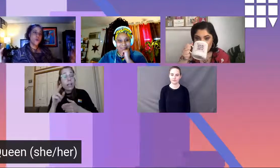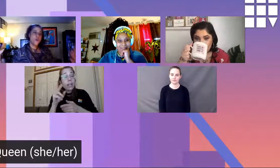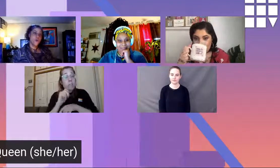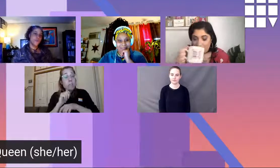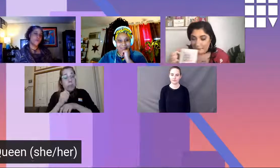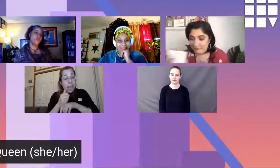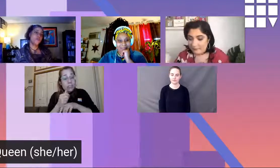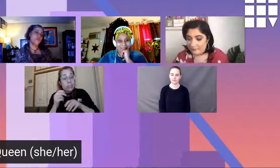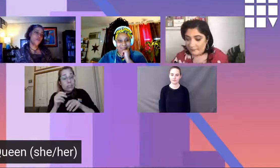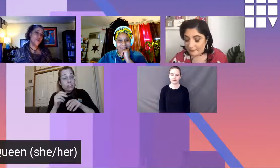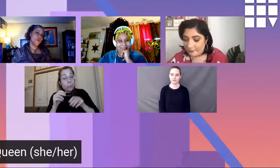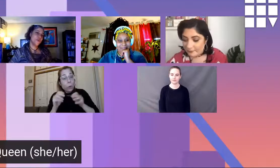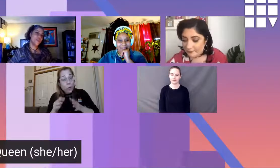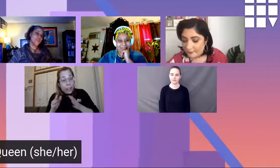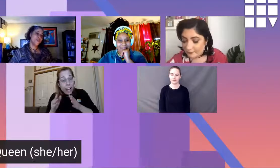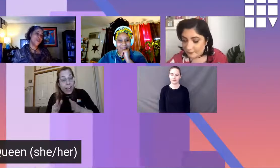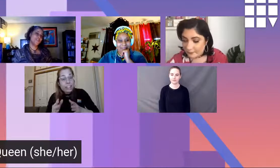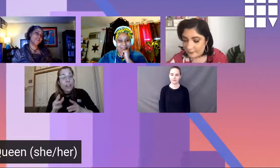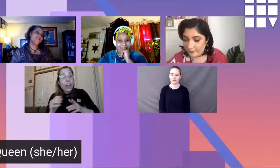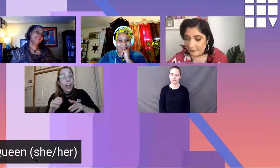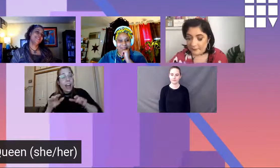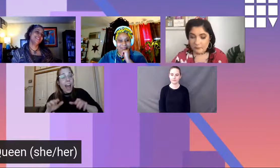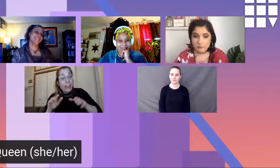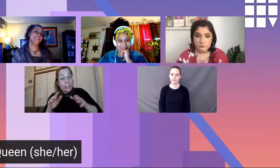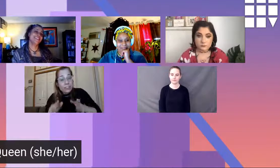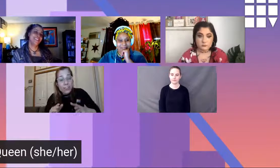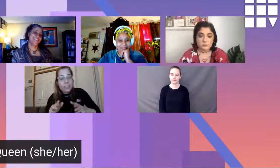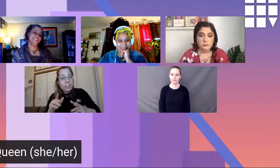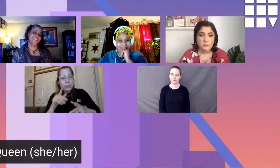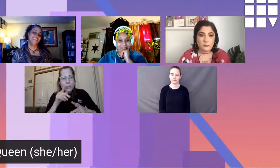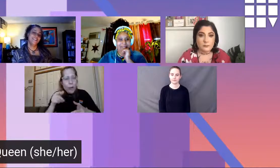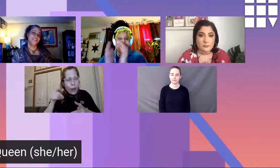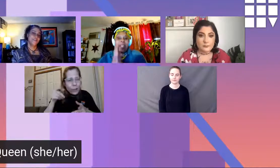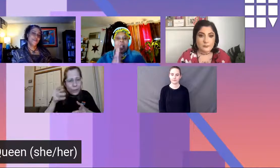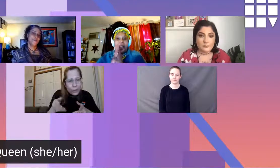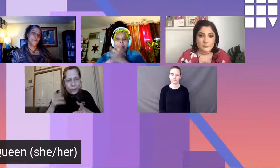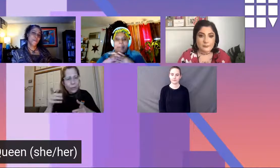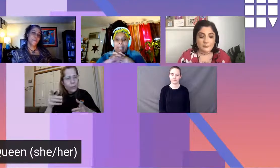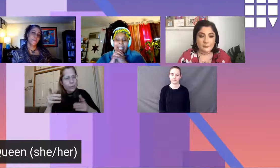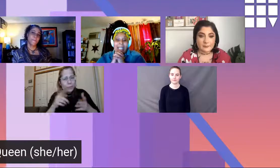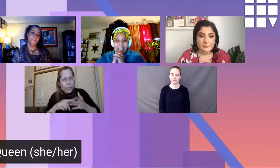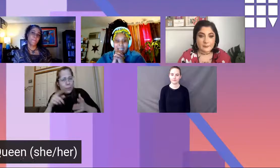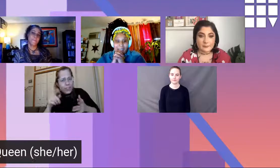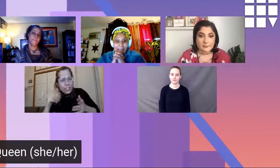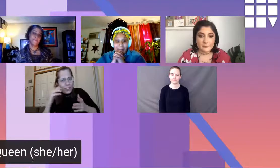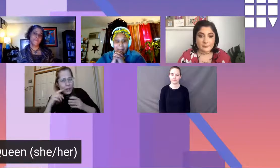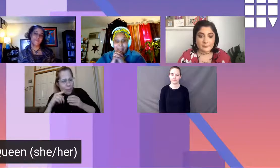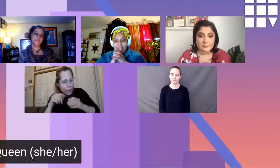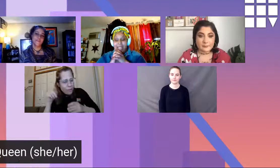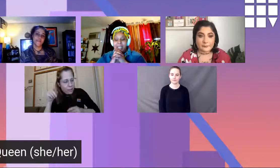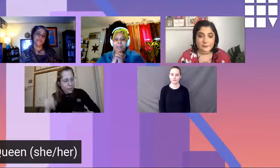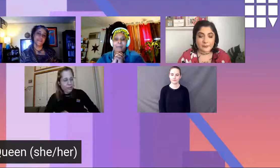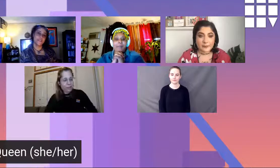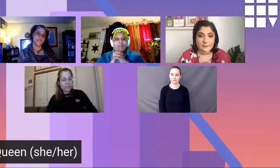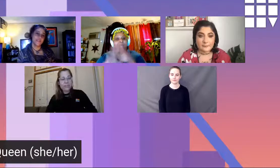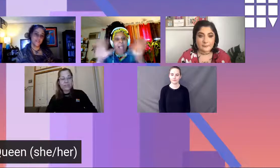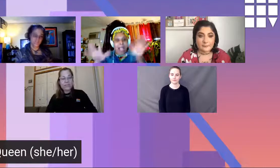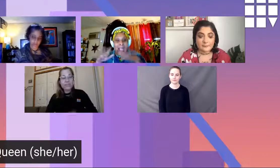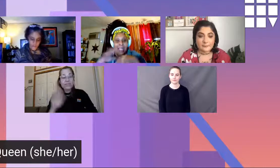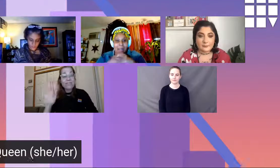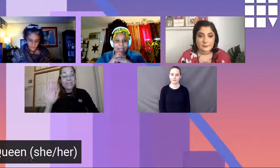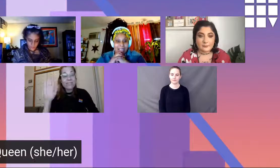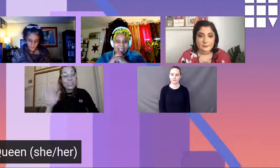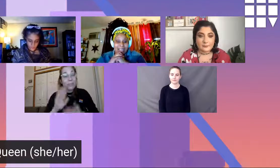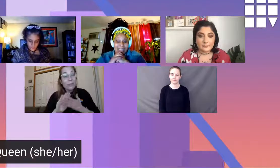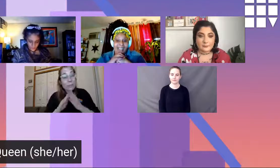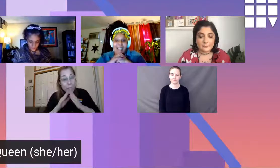of who are you, what do you do, and what do we need to know about you? Hello, peace. Thank you.